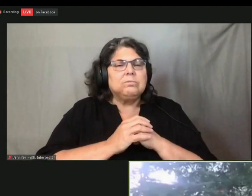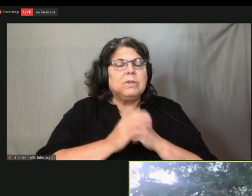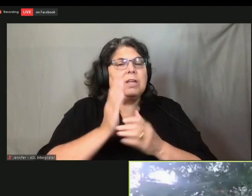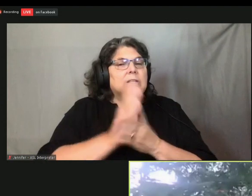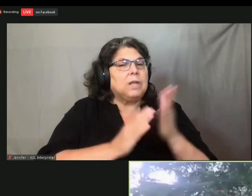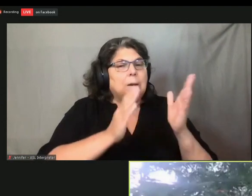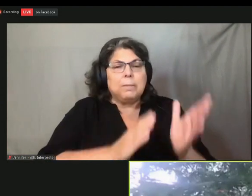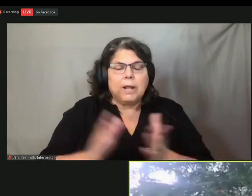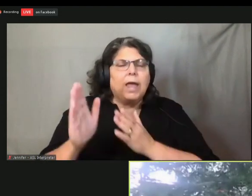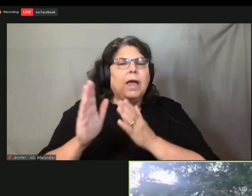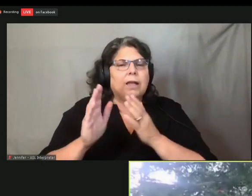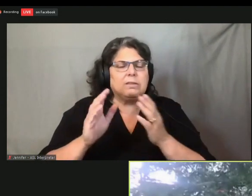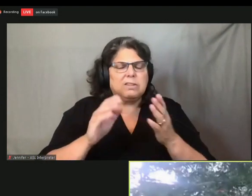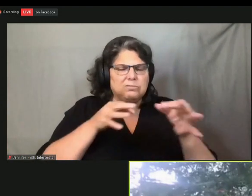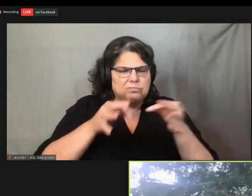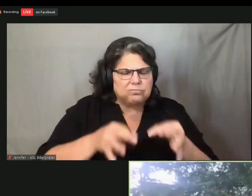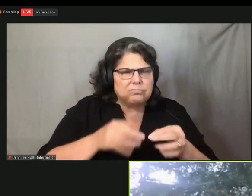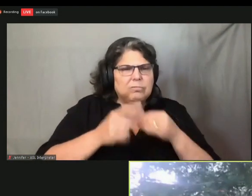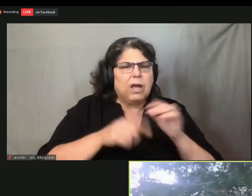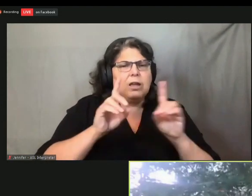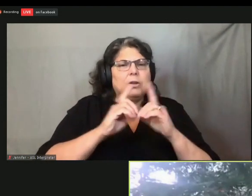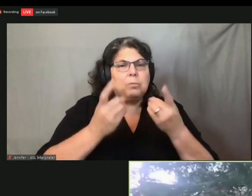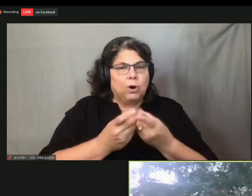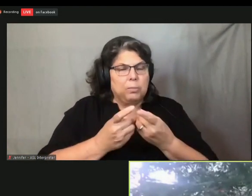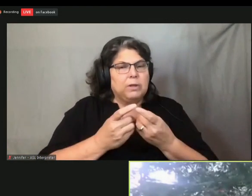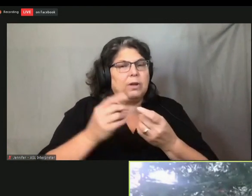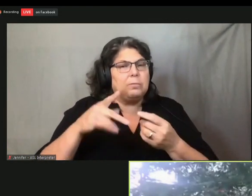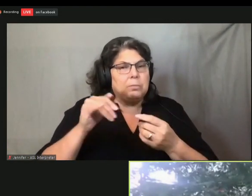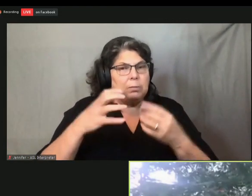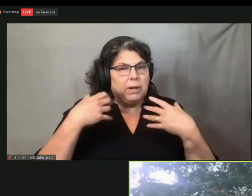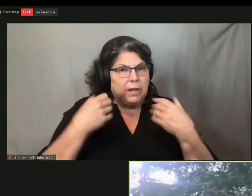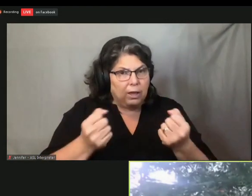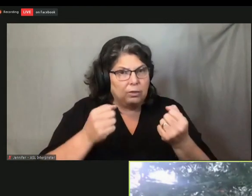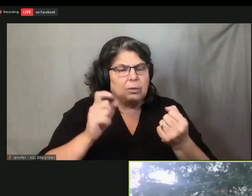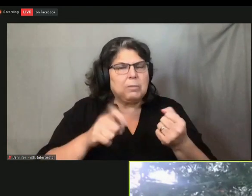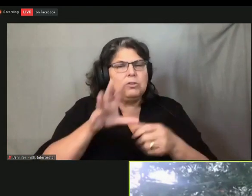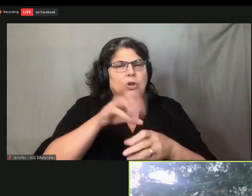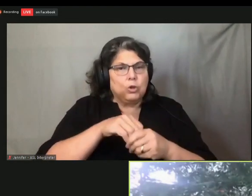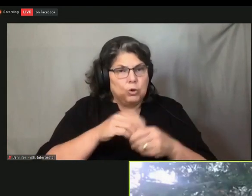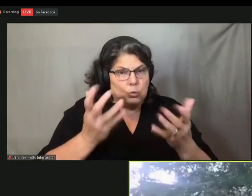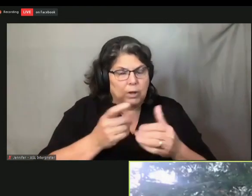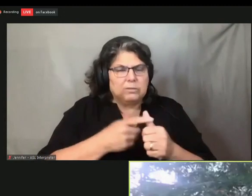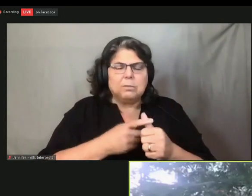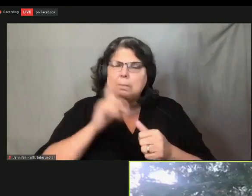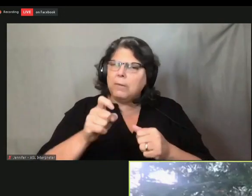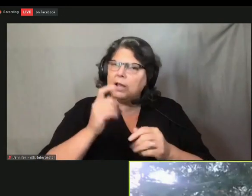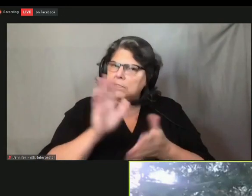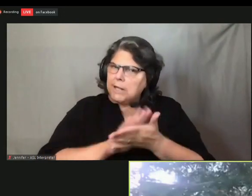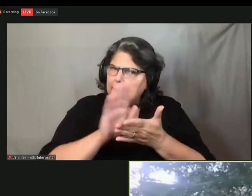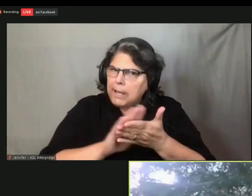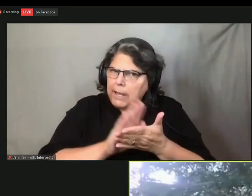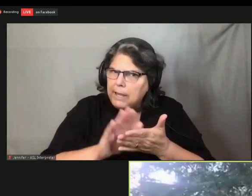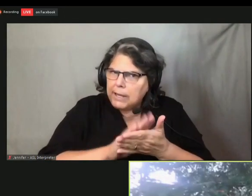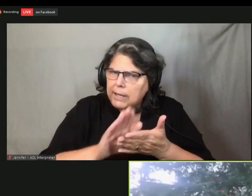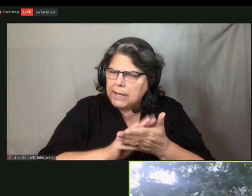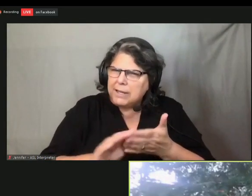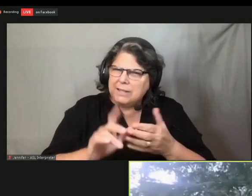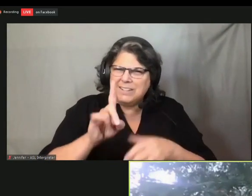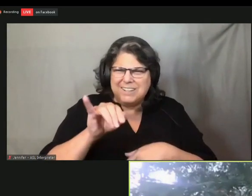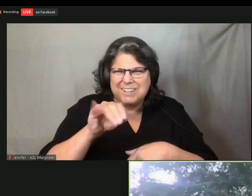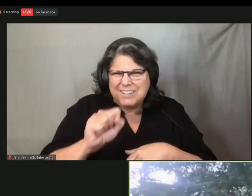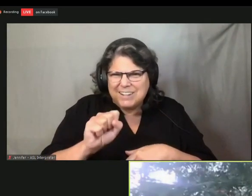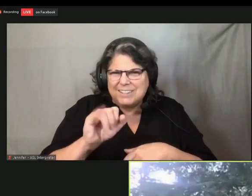outlined by the California Department of Public Health, include the following: the regular cleaning and disinfecting of classrooms